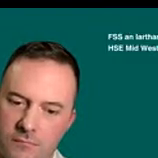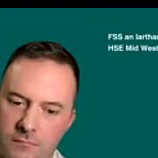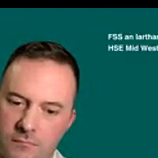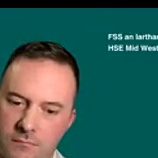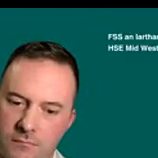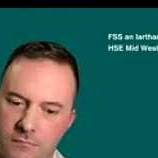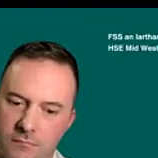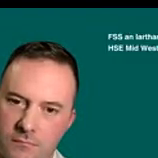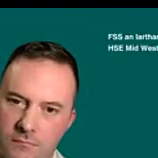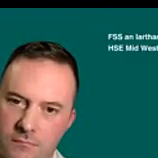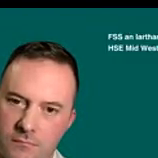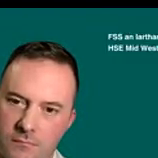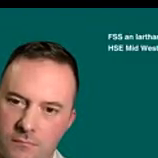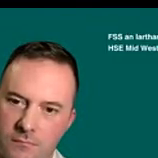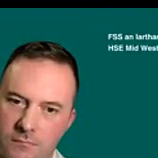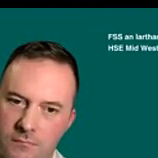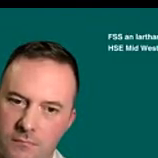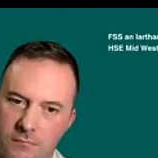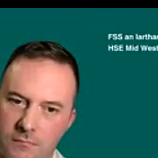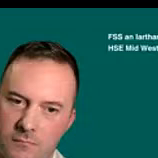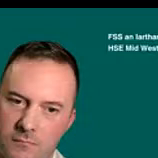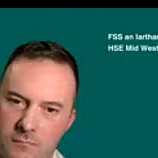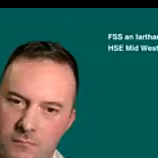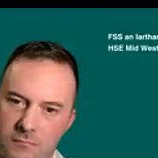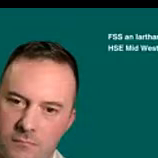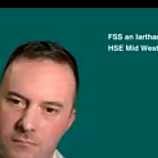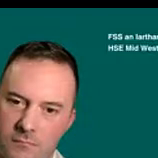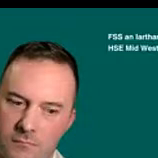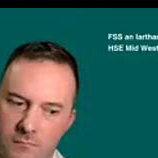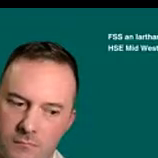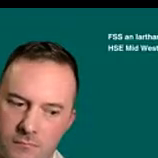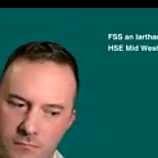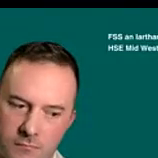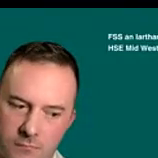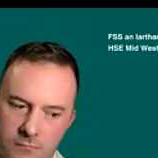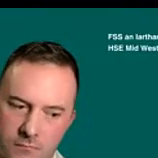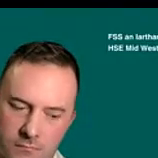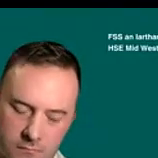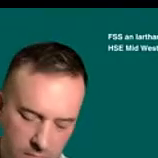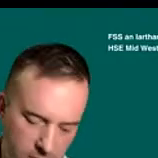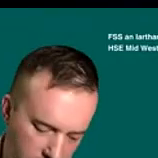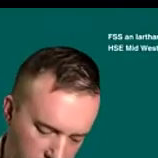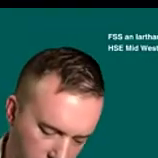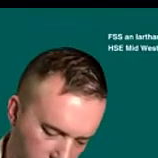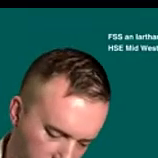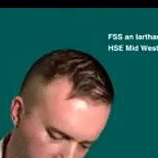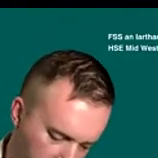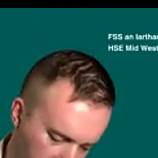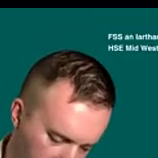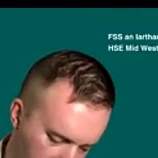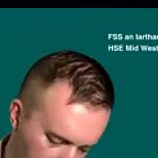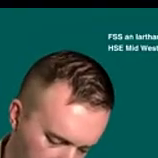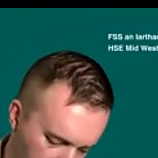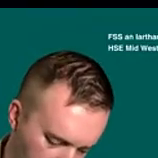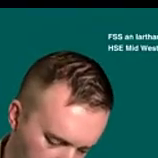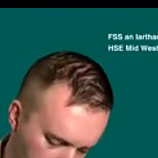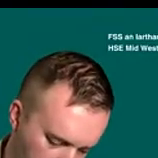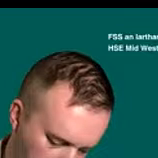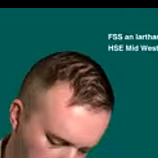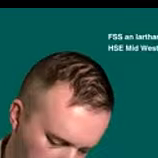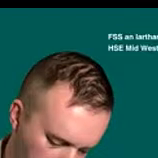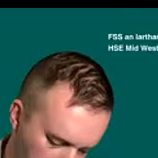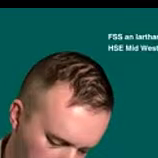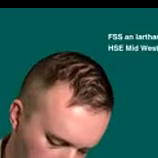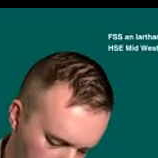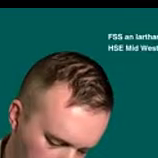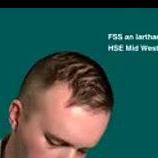list, when we get the letters, we have to vet them, and we vet them as either urgent, semi-urgent, or non-urgent.